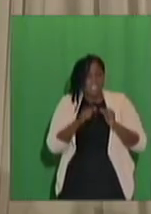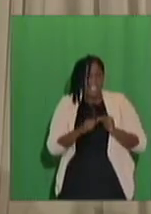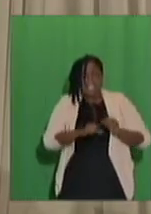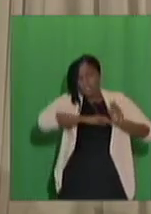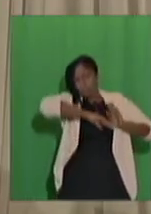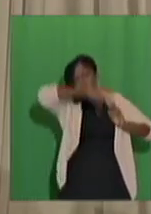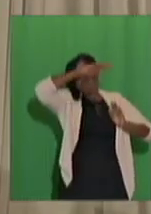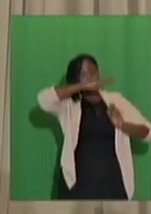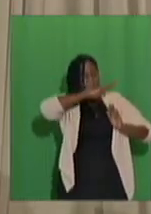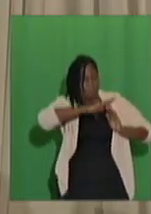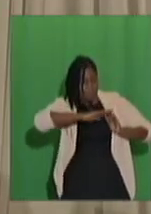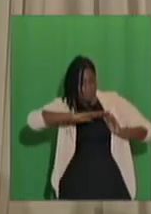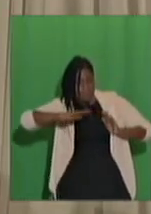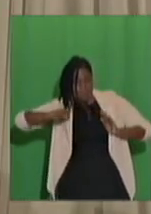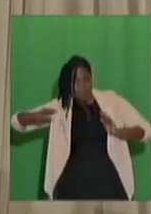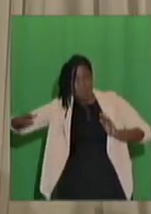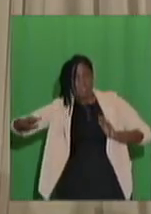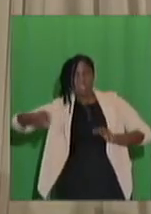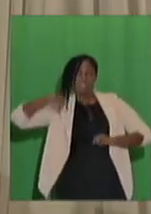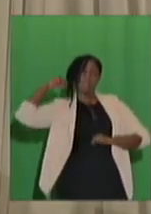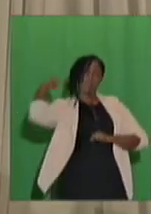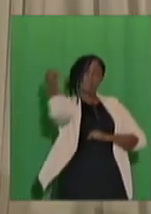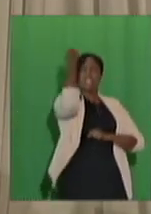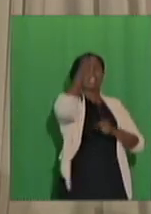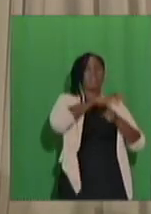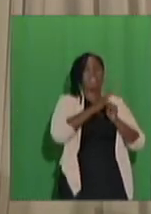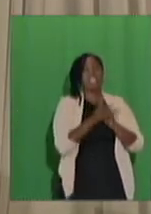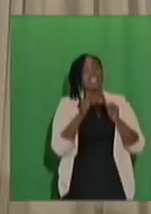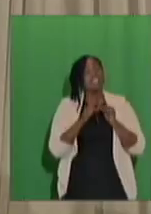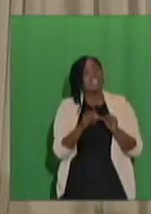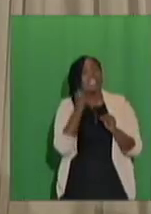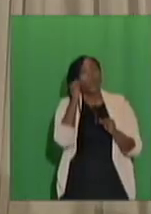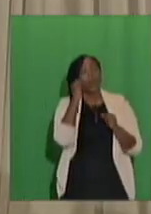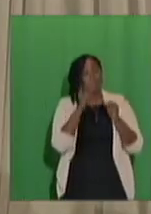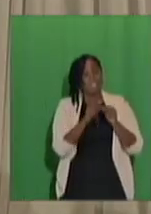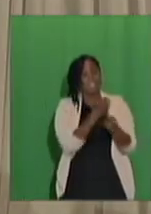COVID-19. Stay home and stay safe. May God bless Trinidad and Tobago.